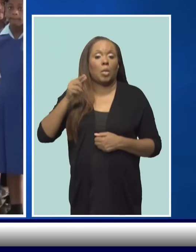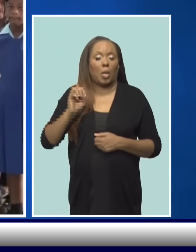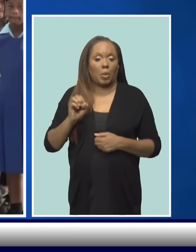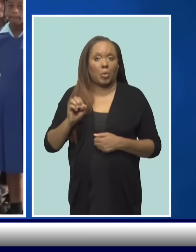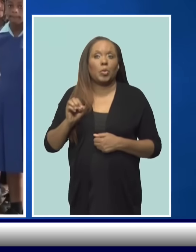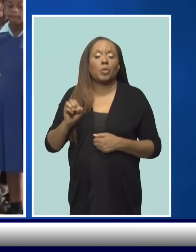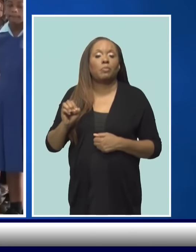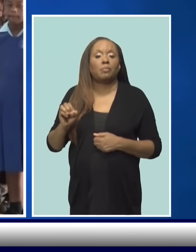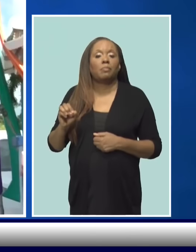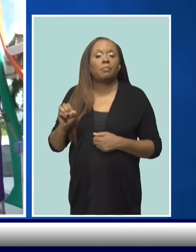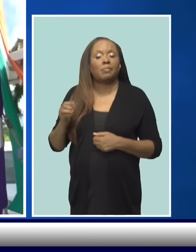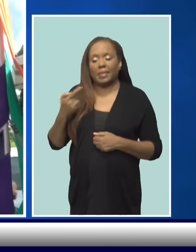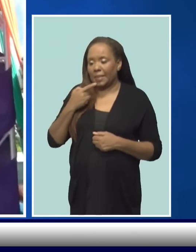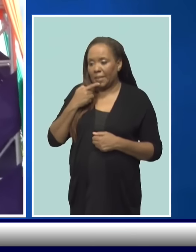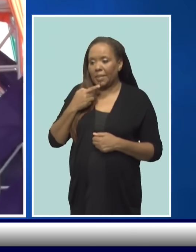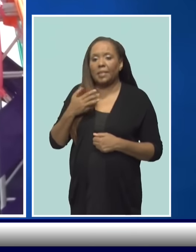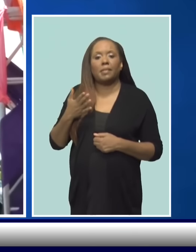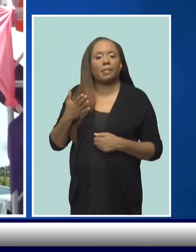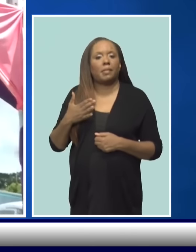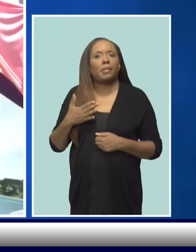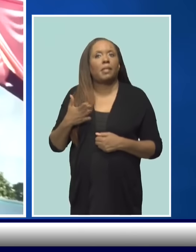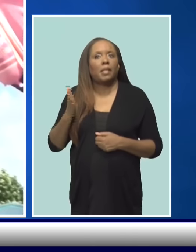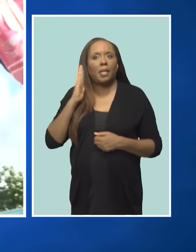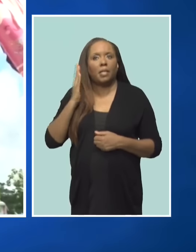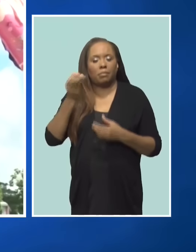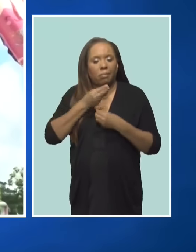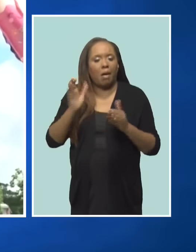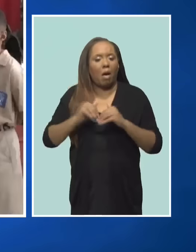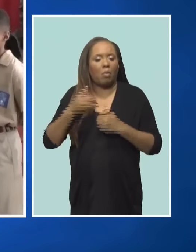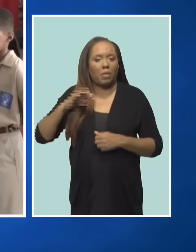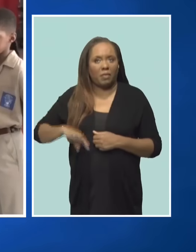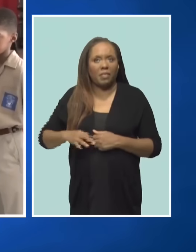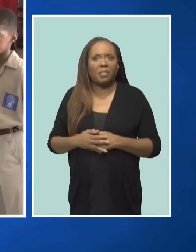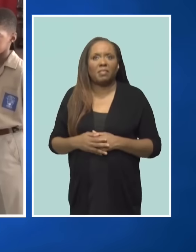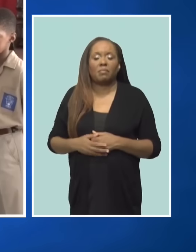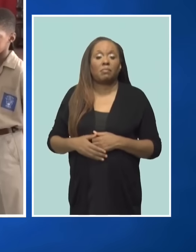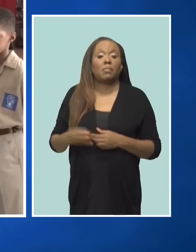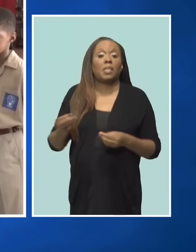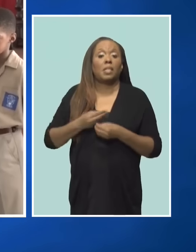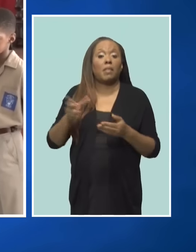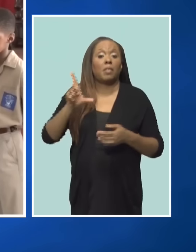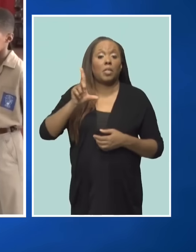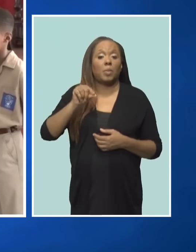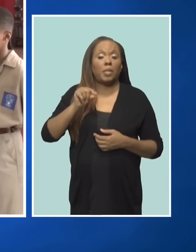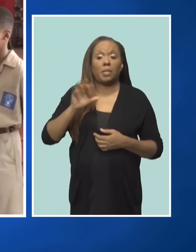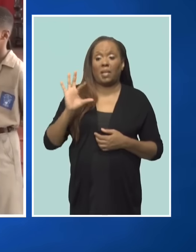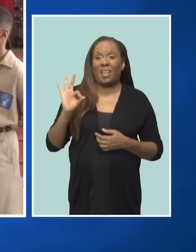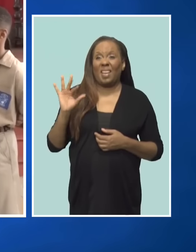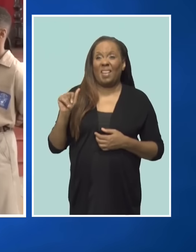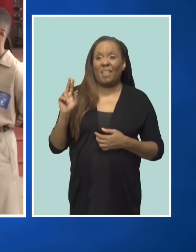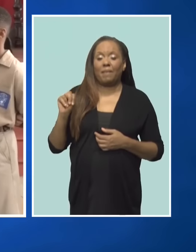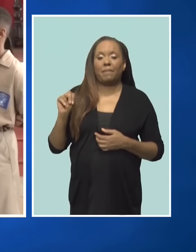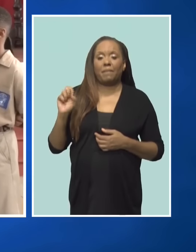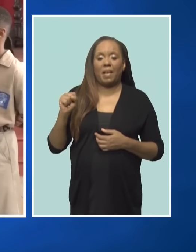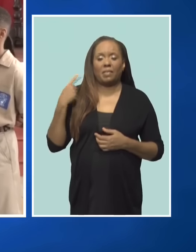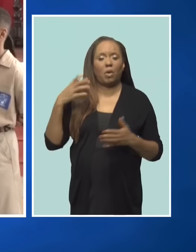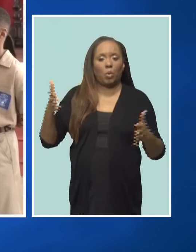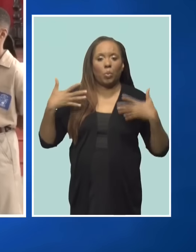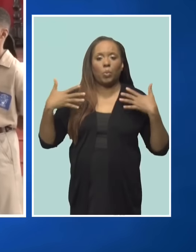the audience how he expects the institution to benefit. 20 fans were donated to the school during the ceremony and was the latest